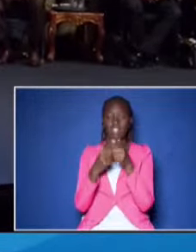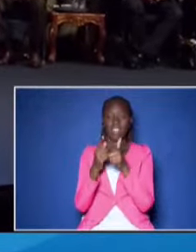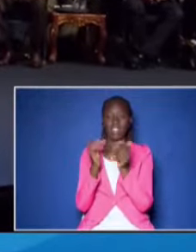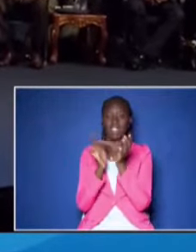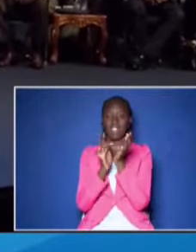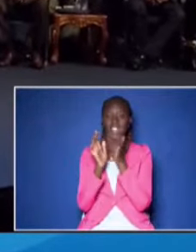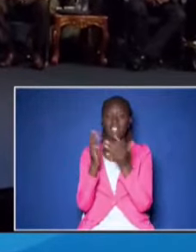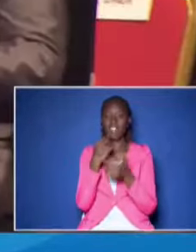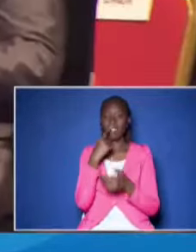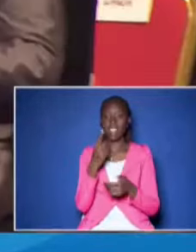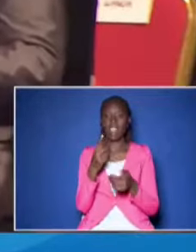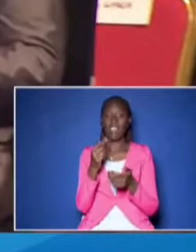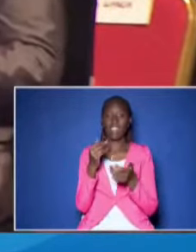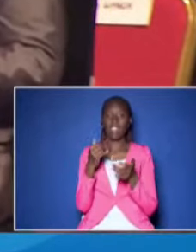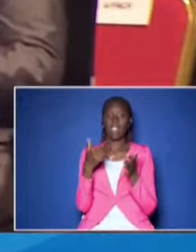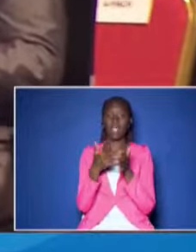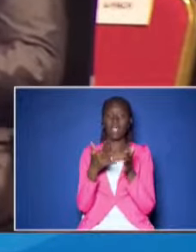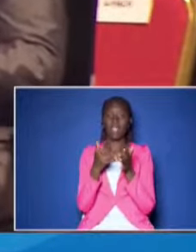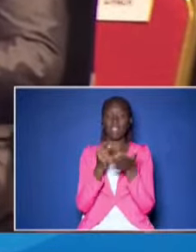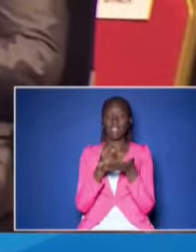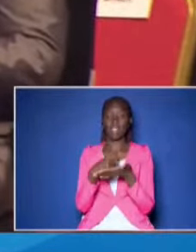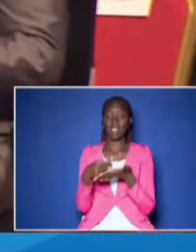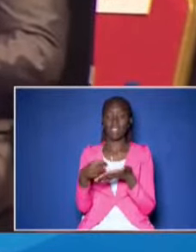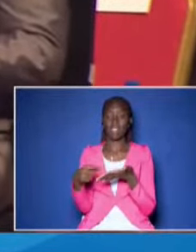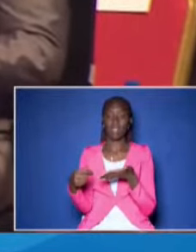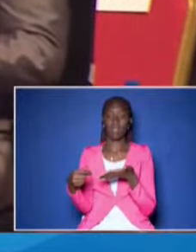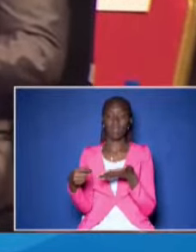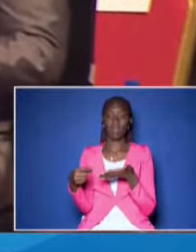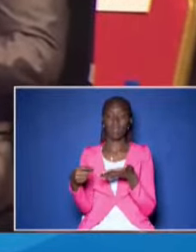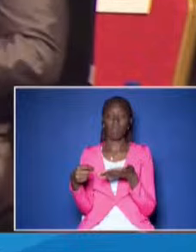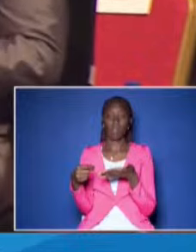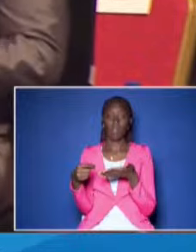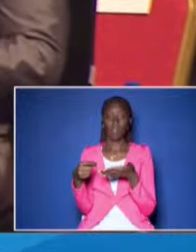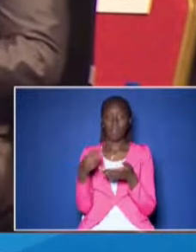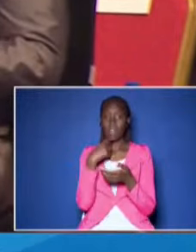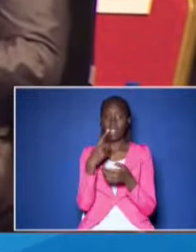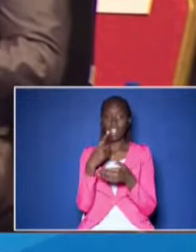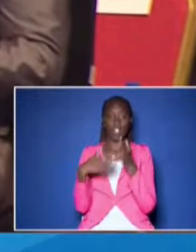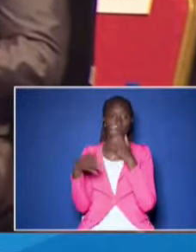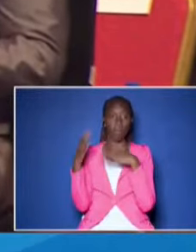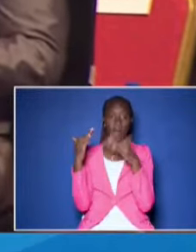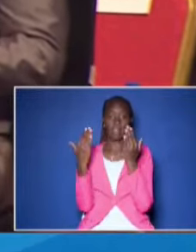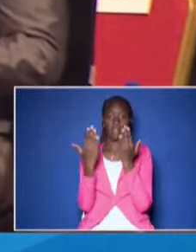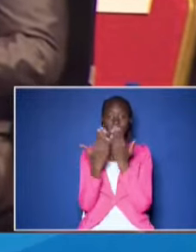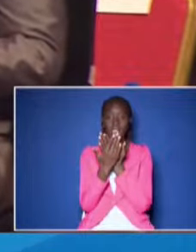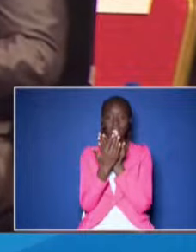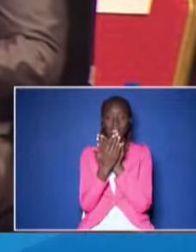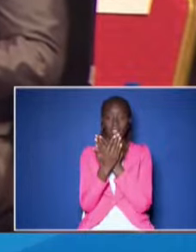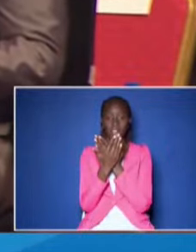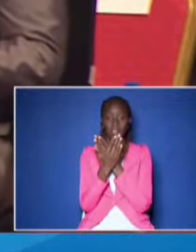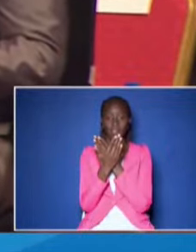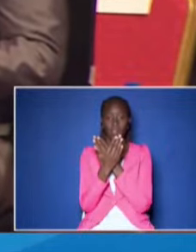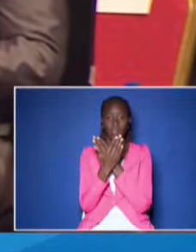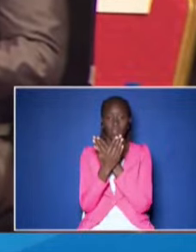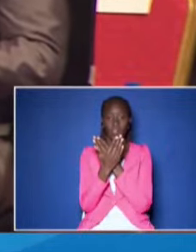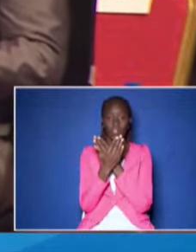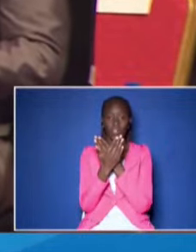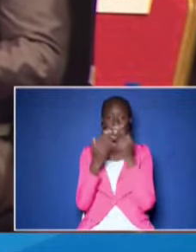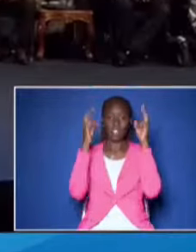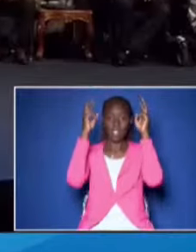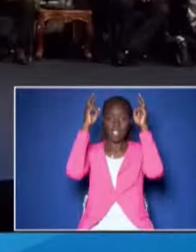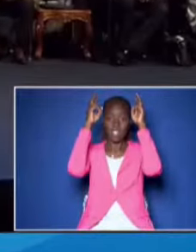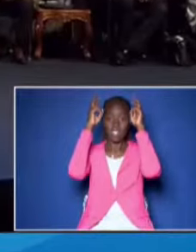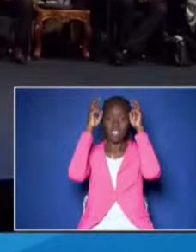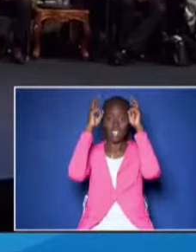is written and I told you last night Satan never